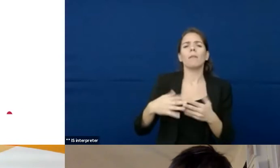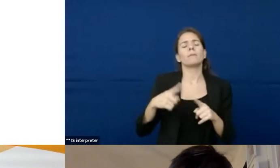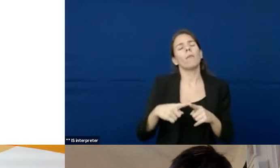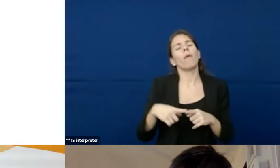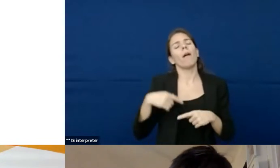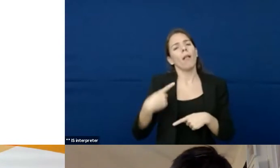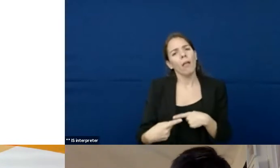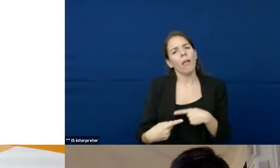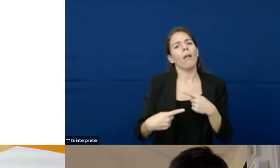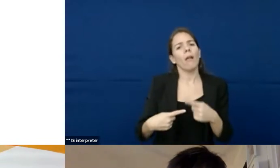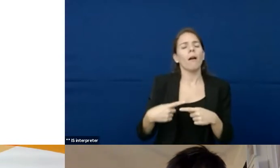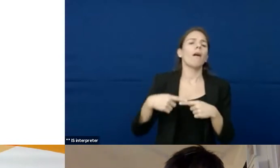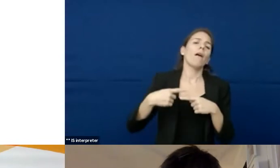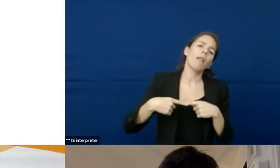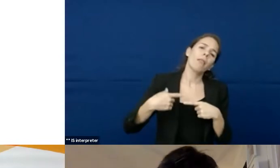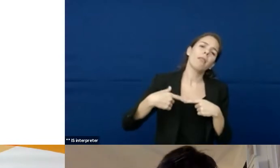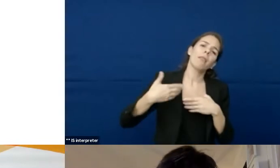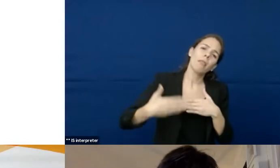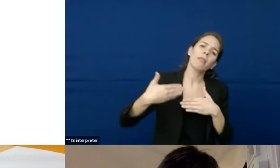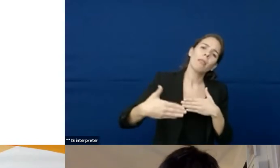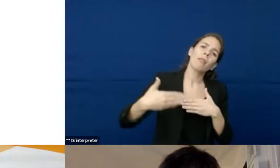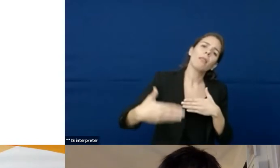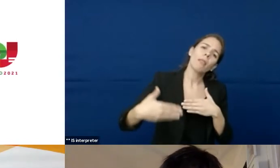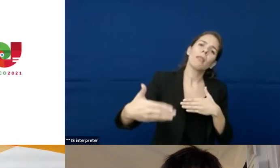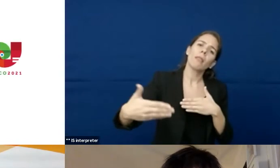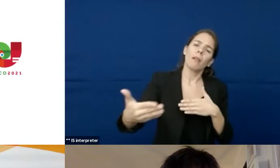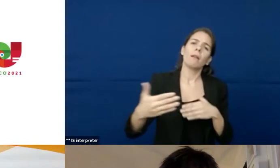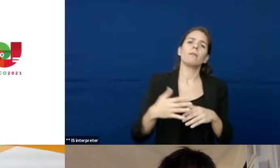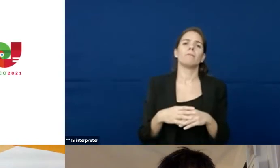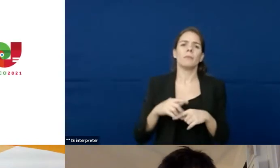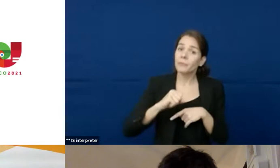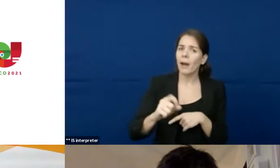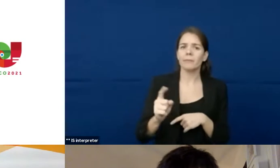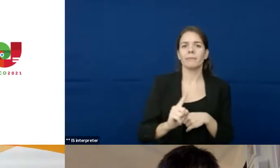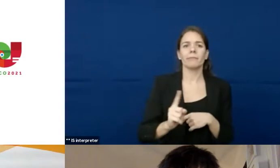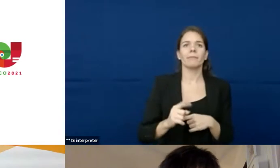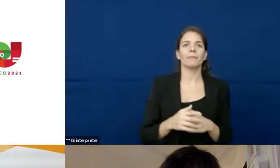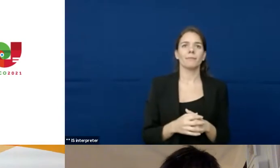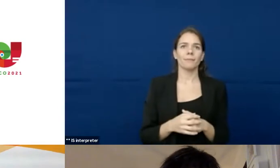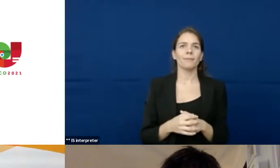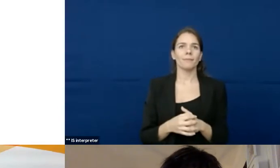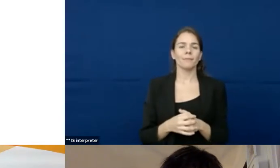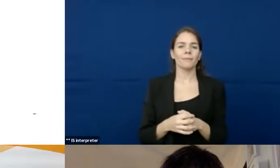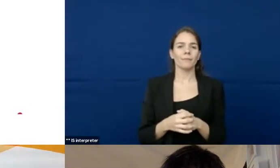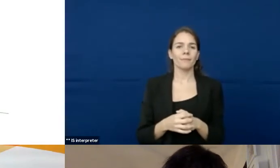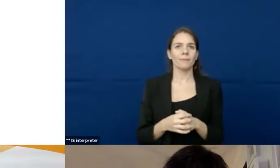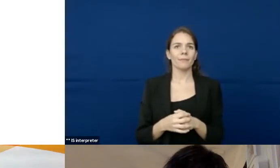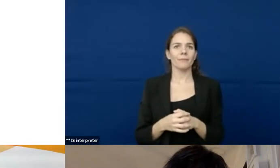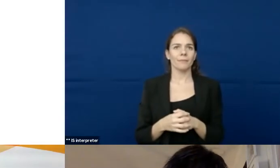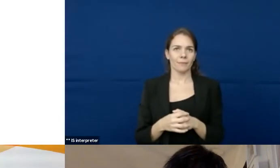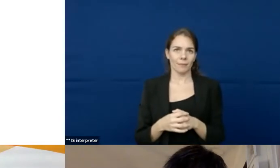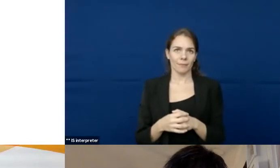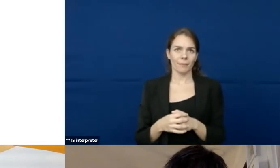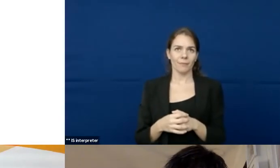intentional enough in providing adequate resources and building institutional core capacity of civil society and women